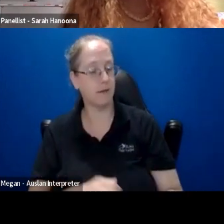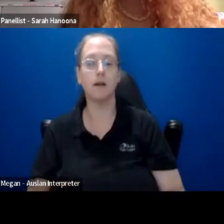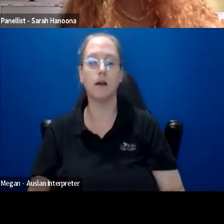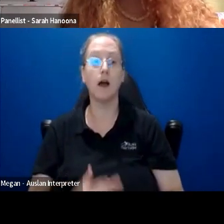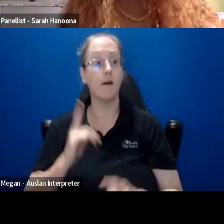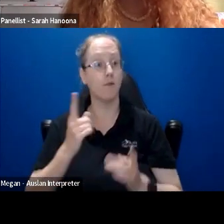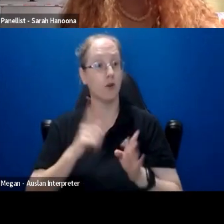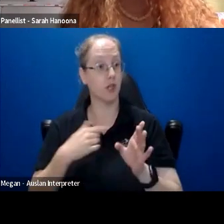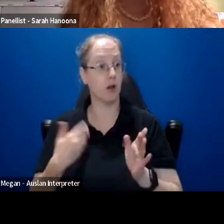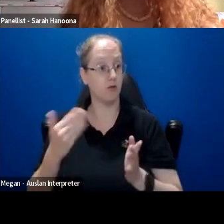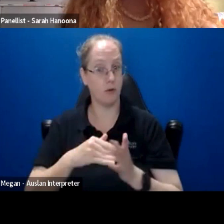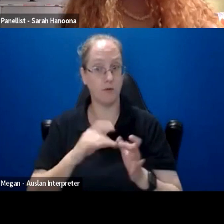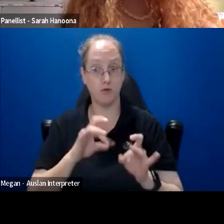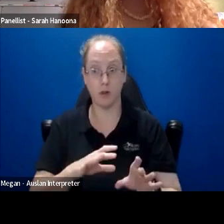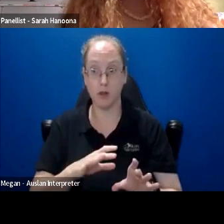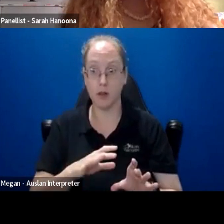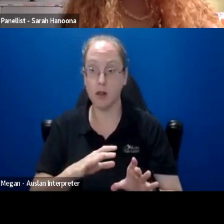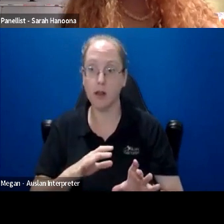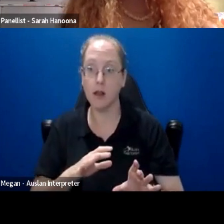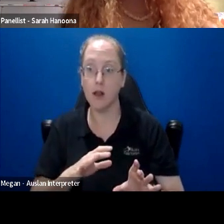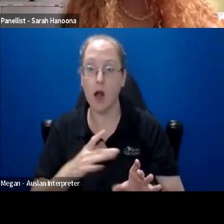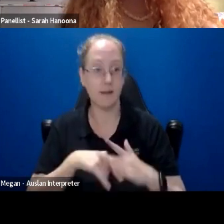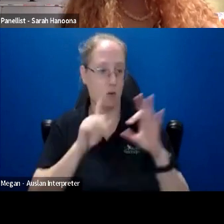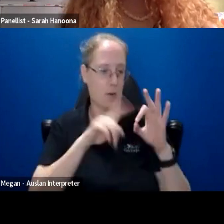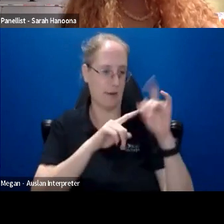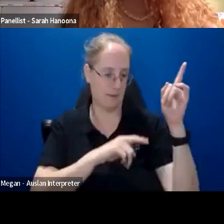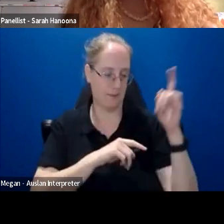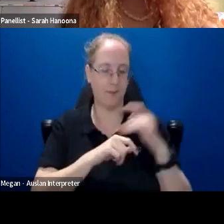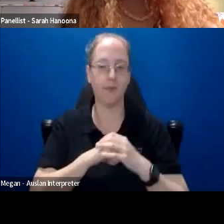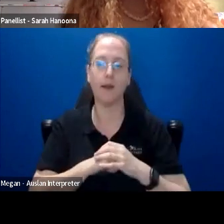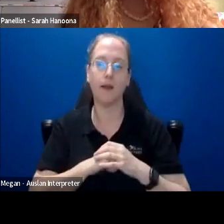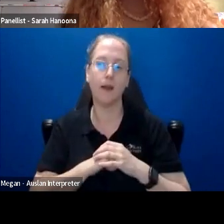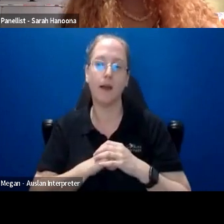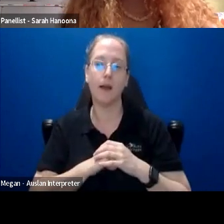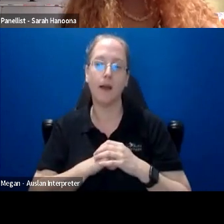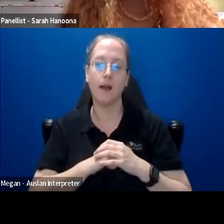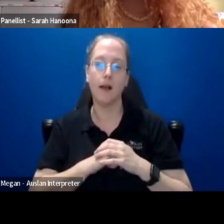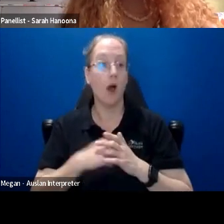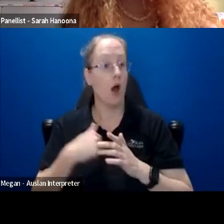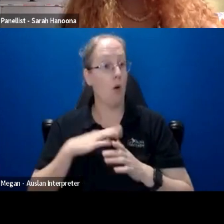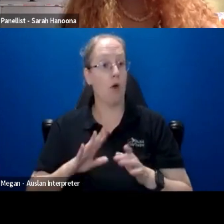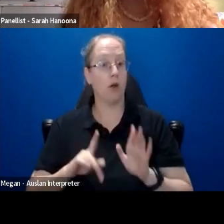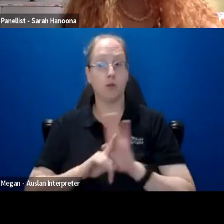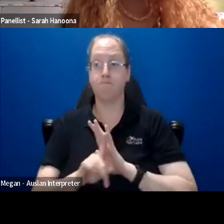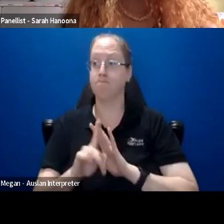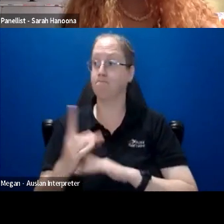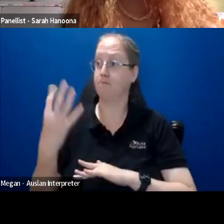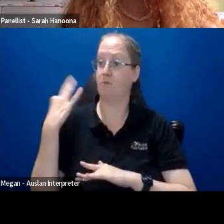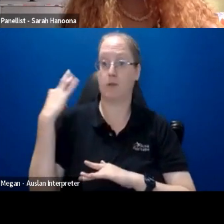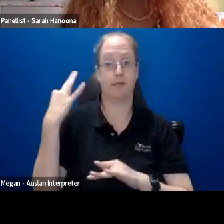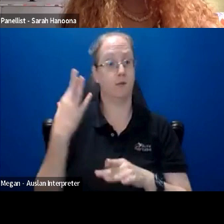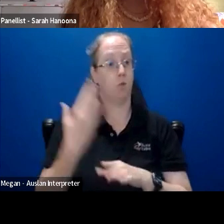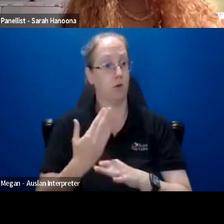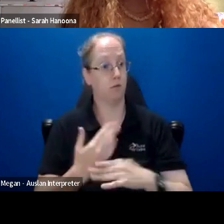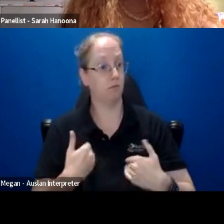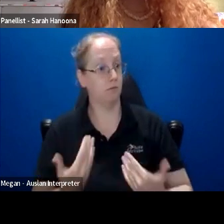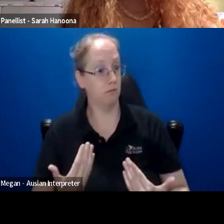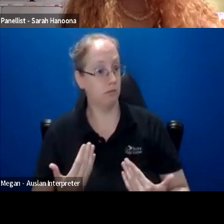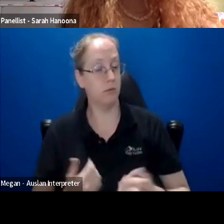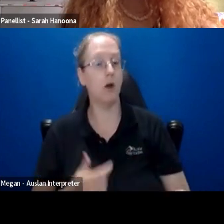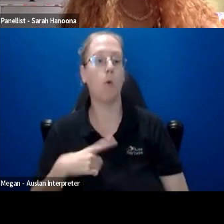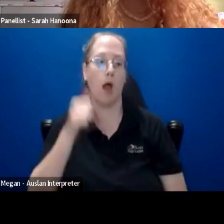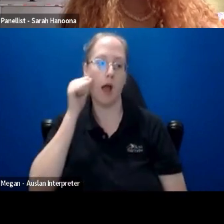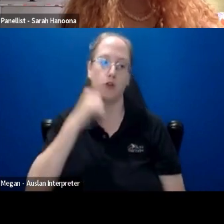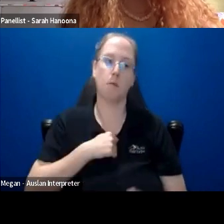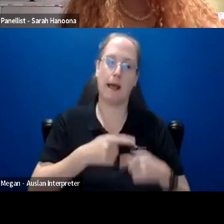Australia, I was in Queensland actually, and I just wanted to join a volunteer work because I knew that my